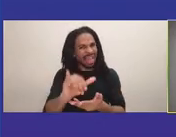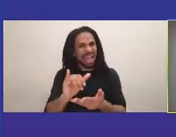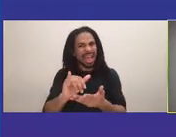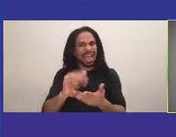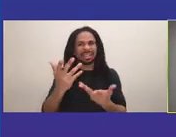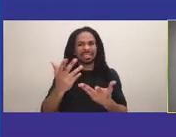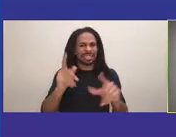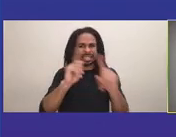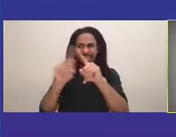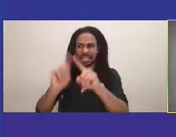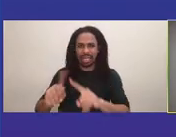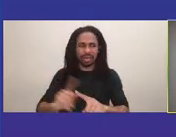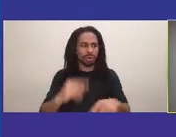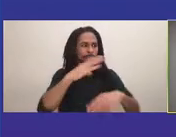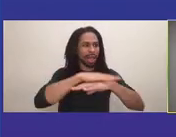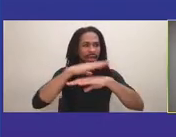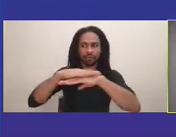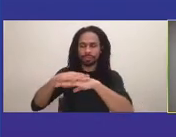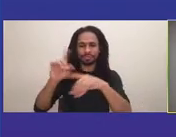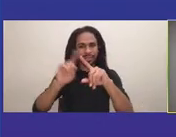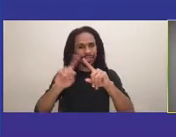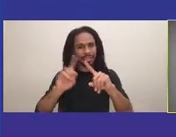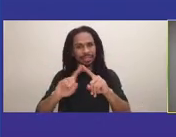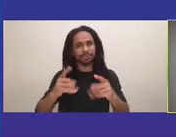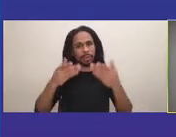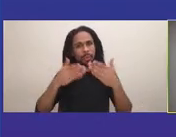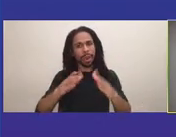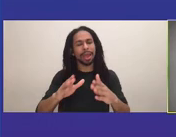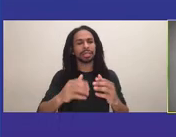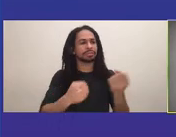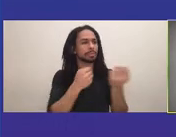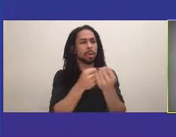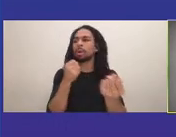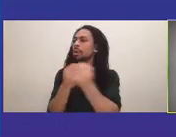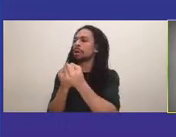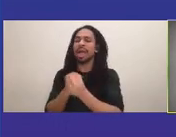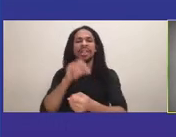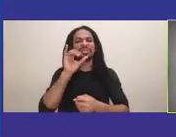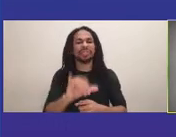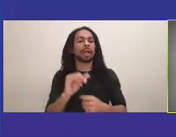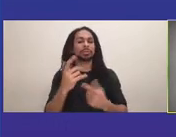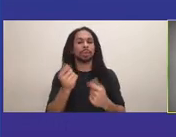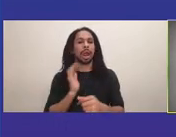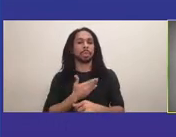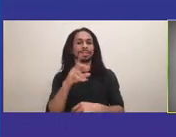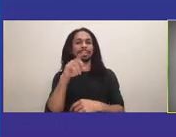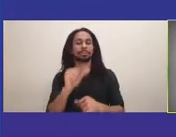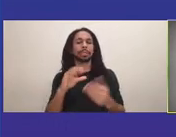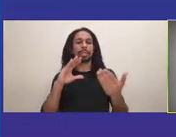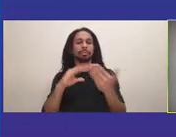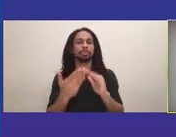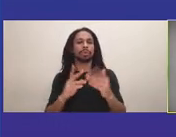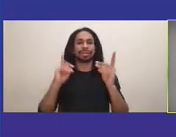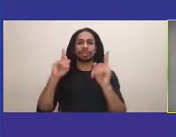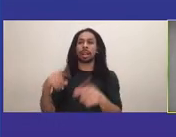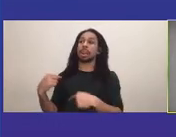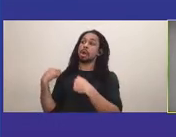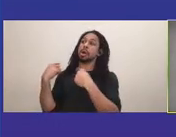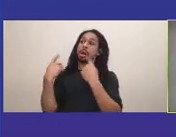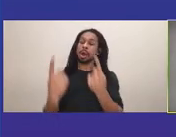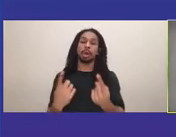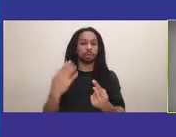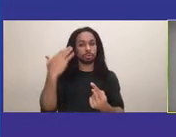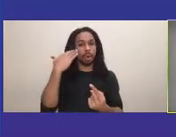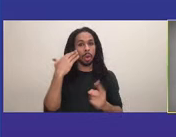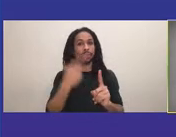platforms and these very methods of support are the ones that our disability community has for long known that they